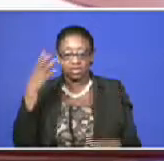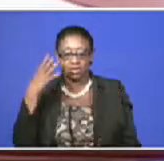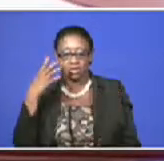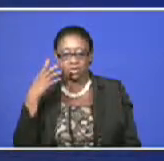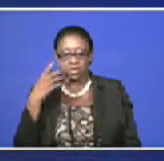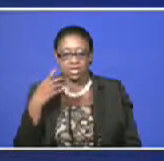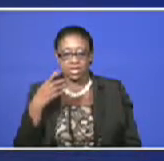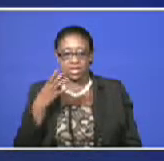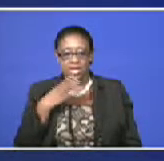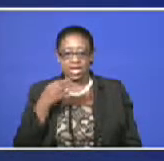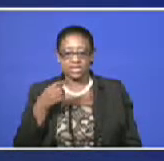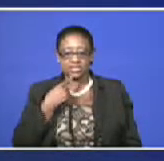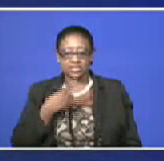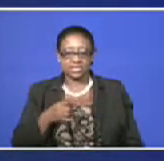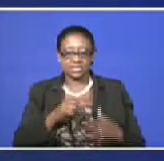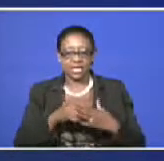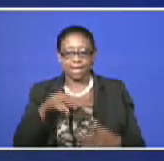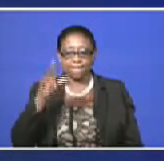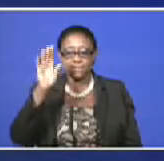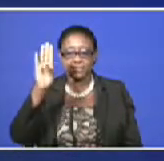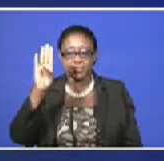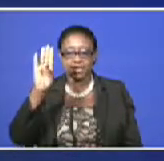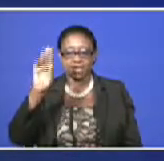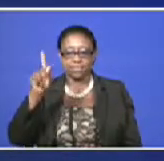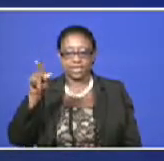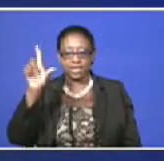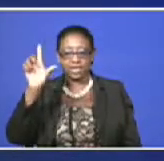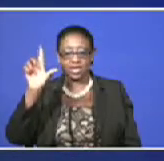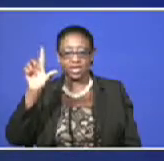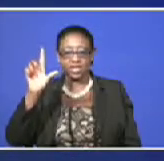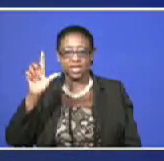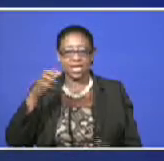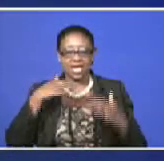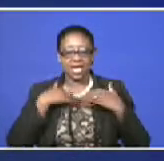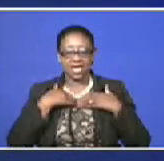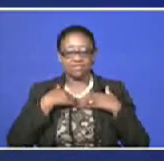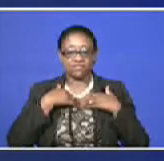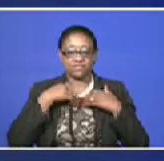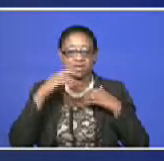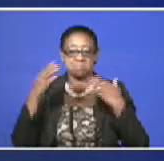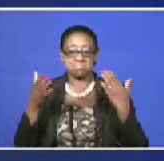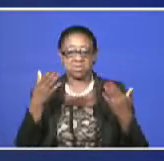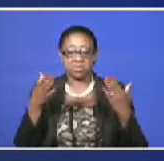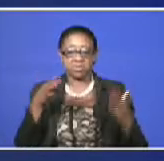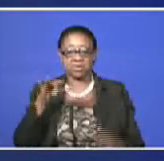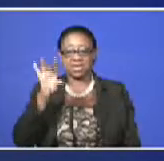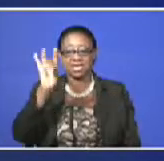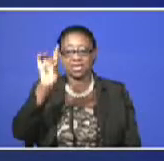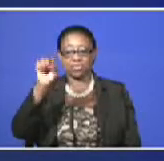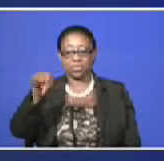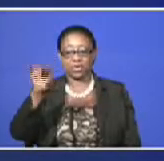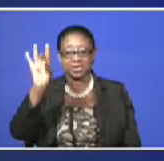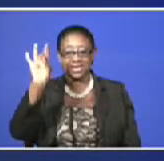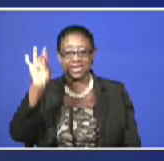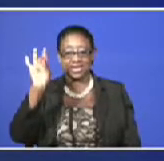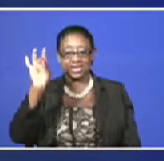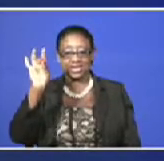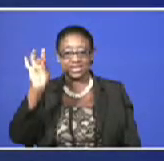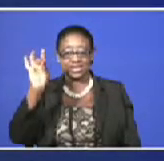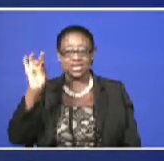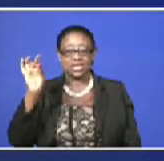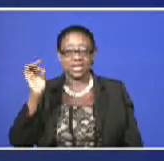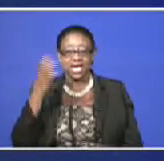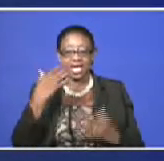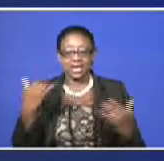Now, Minister Bannister says BPL is working with about 8.5 megawatts of generation, which meets the island's normal